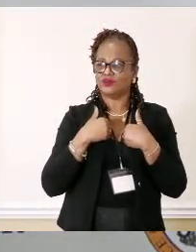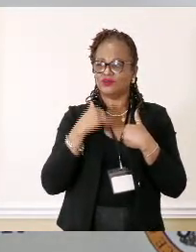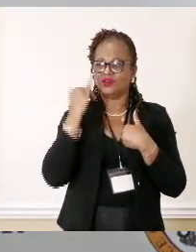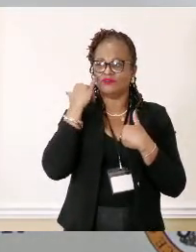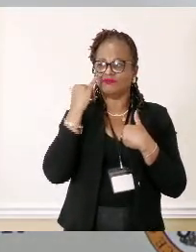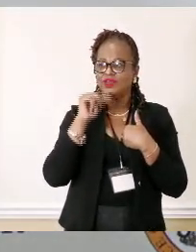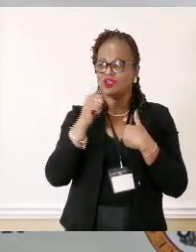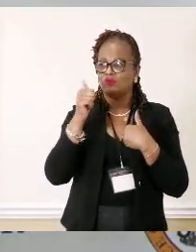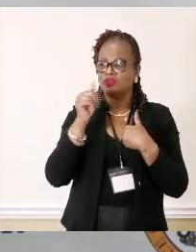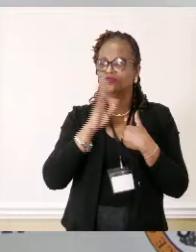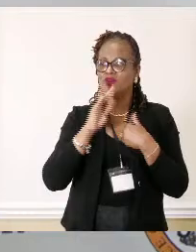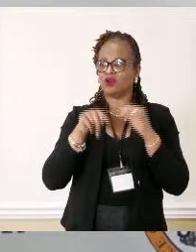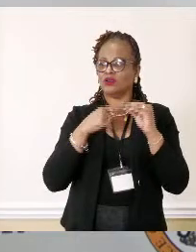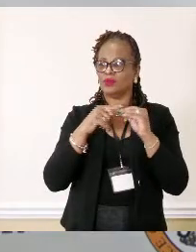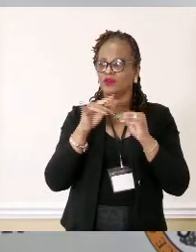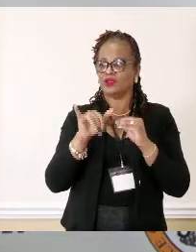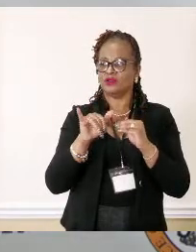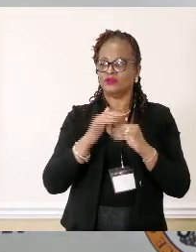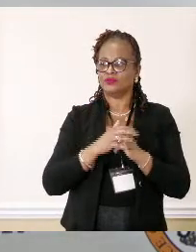call can speak to it.